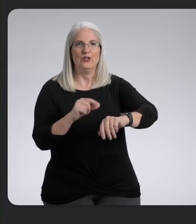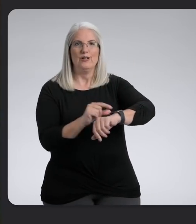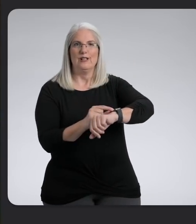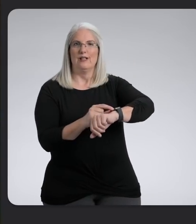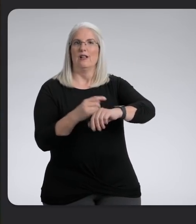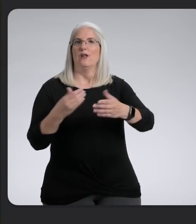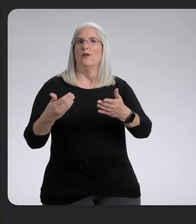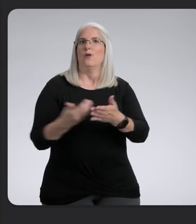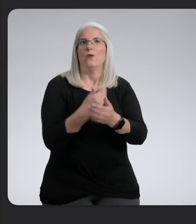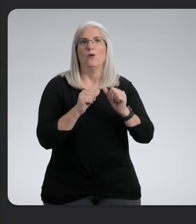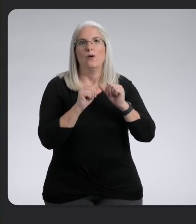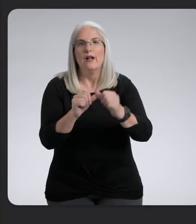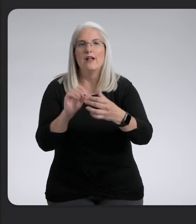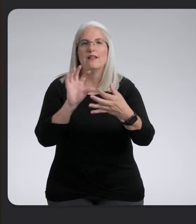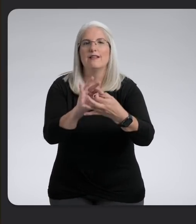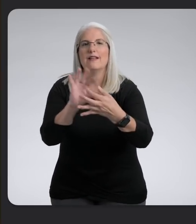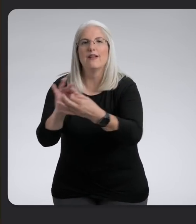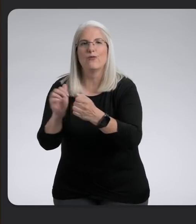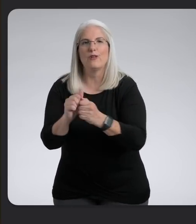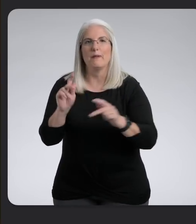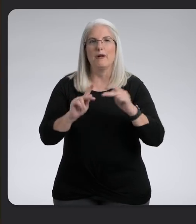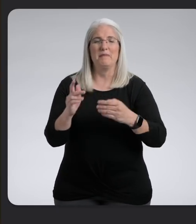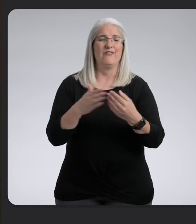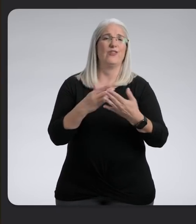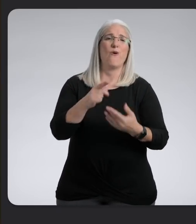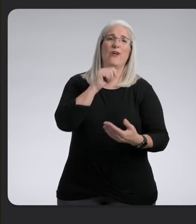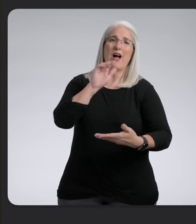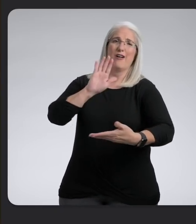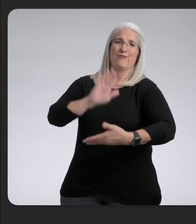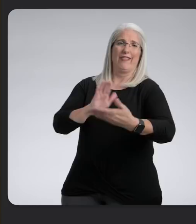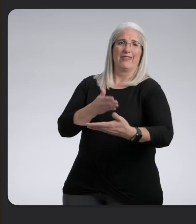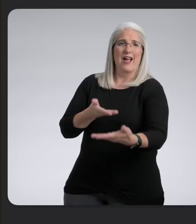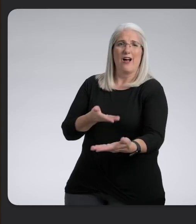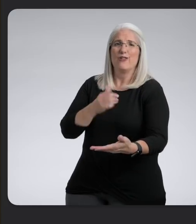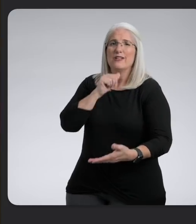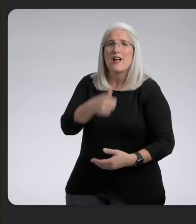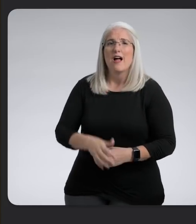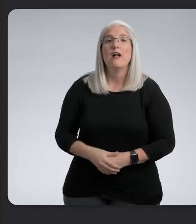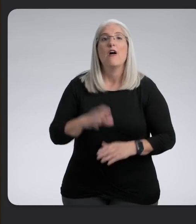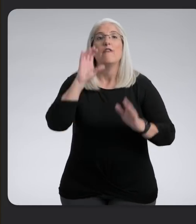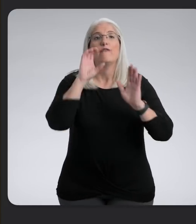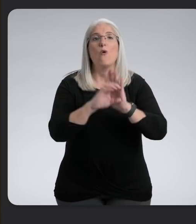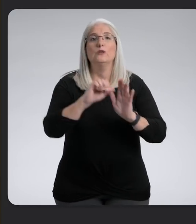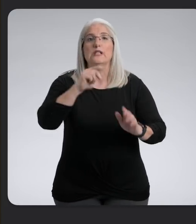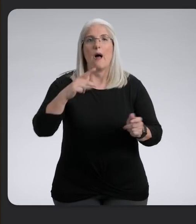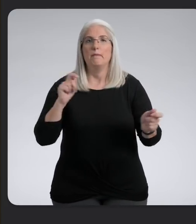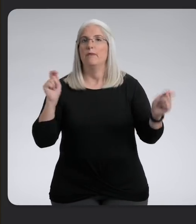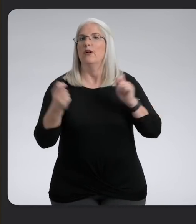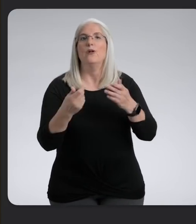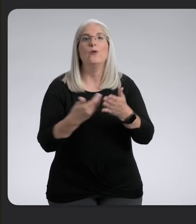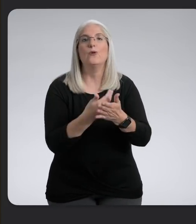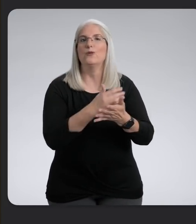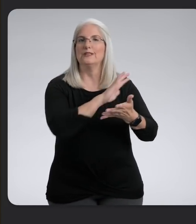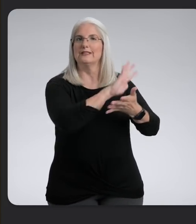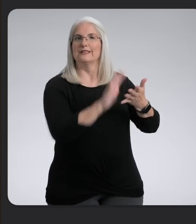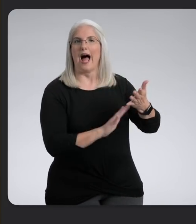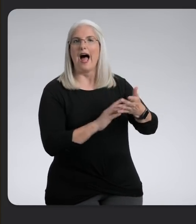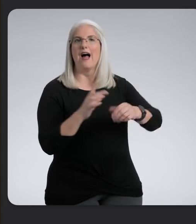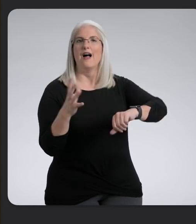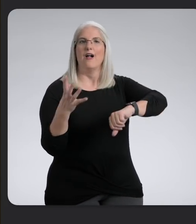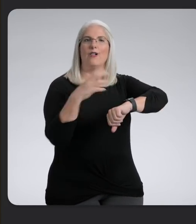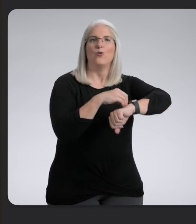face. Speaking of photos, the Photos app itself has been completely redesigned. It now includes memory